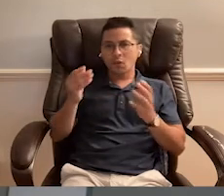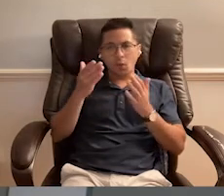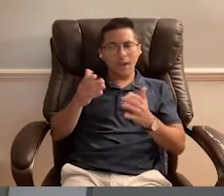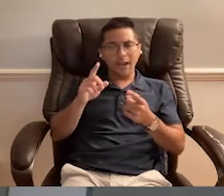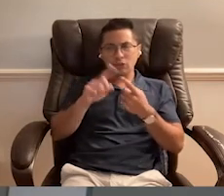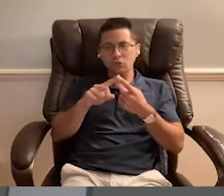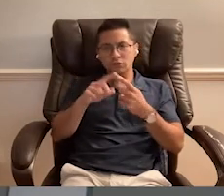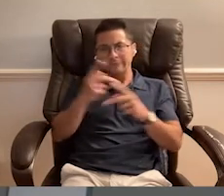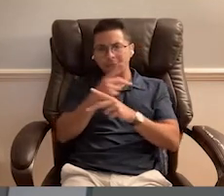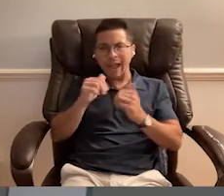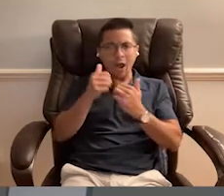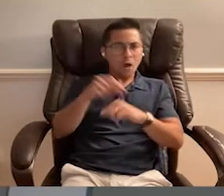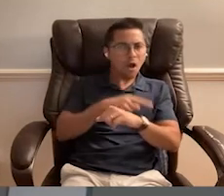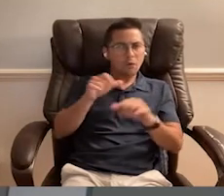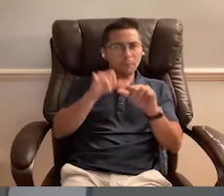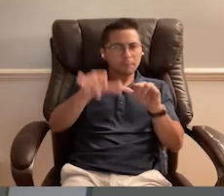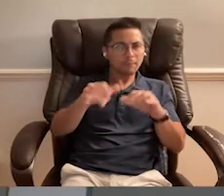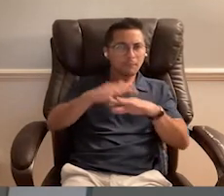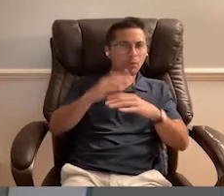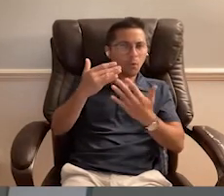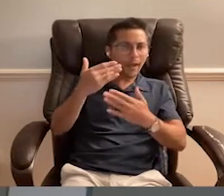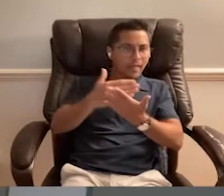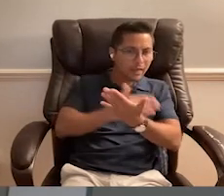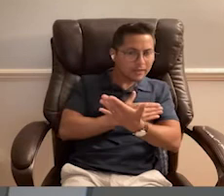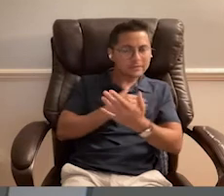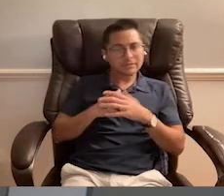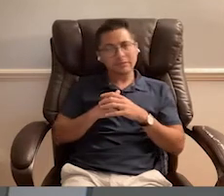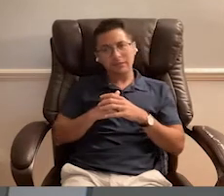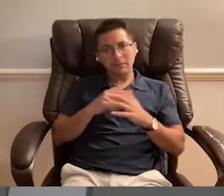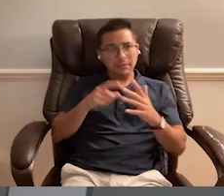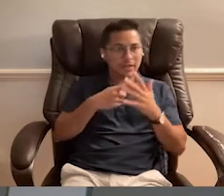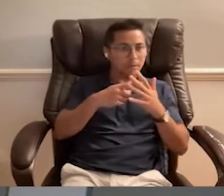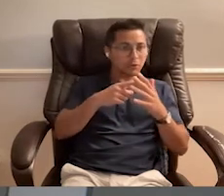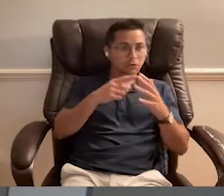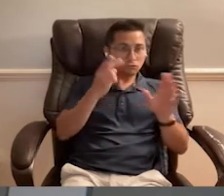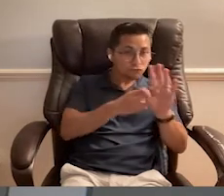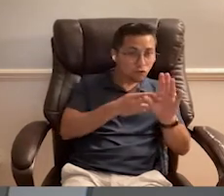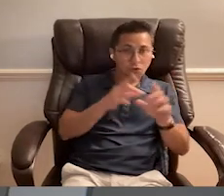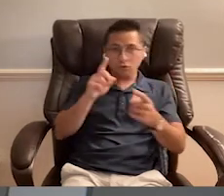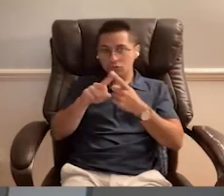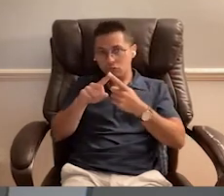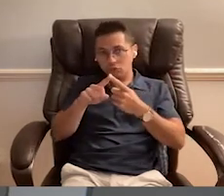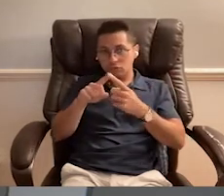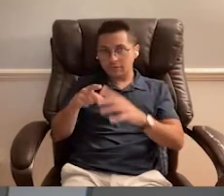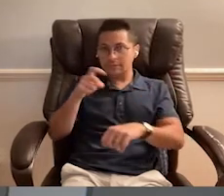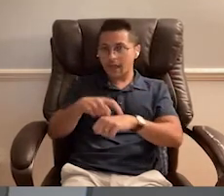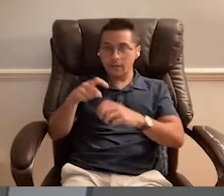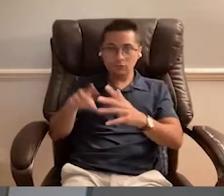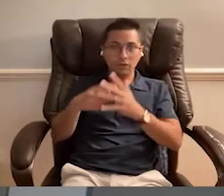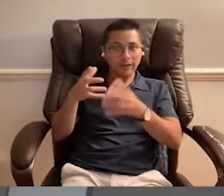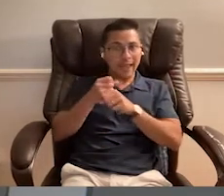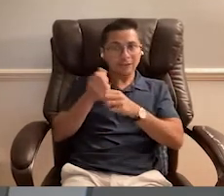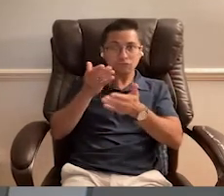There is no way to predict how long a person is going to be on the waiting list from the time they're determined to be eligible and go on the waiting list to the time they begin